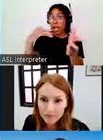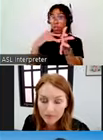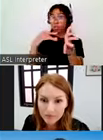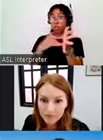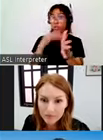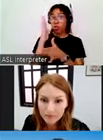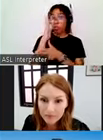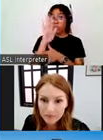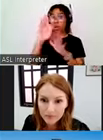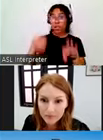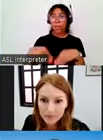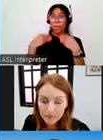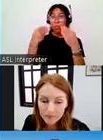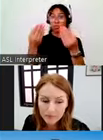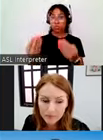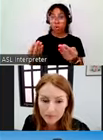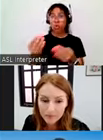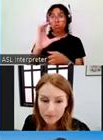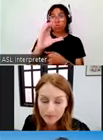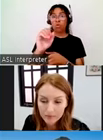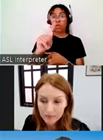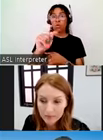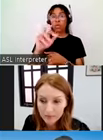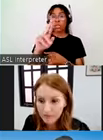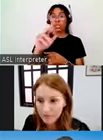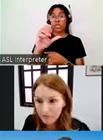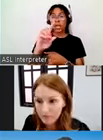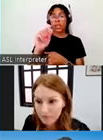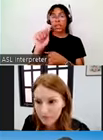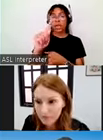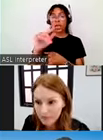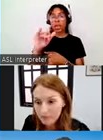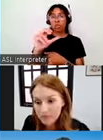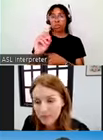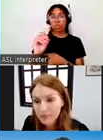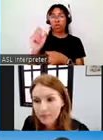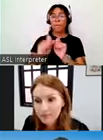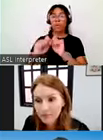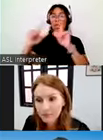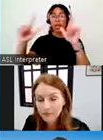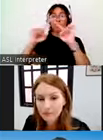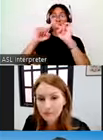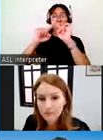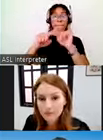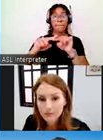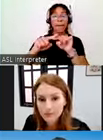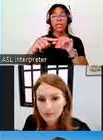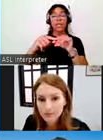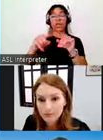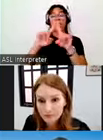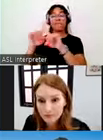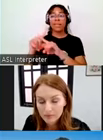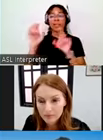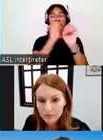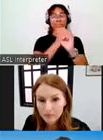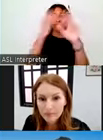cost reduction projections, such as cents per kilowatt hour, based on different scenarios of renewable energy procurement compared to the